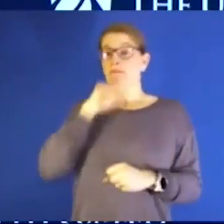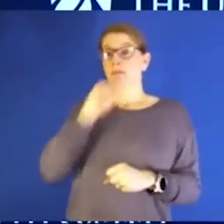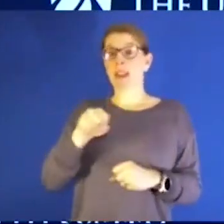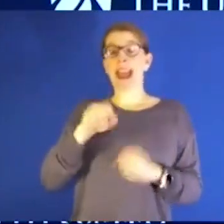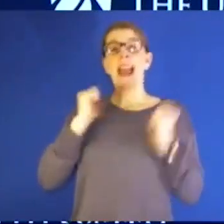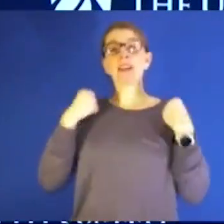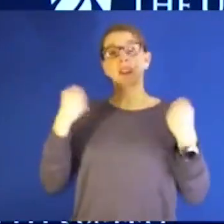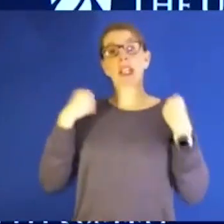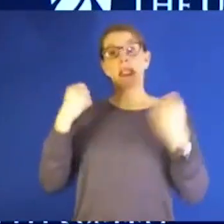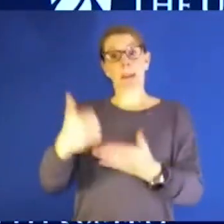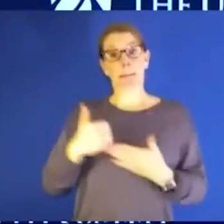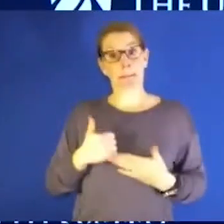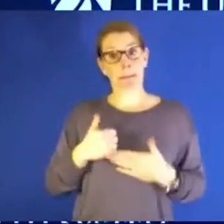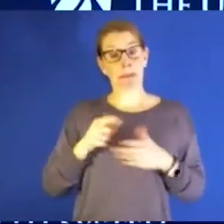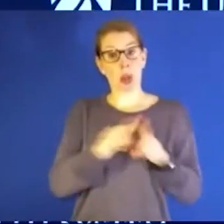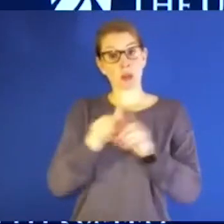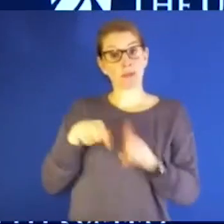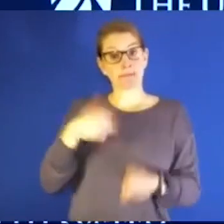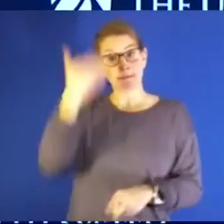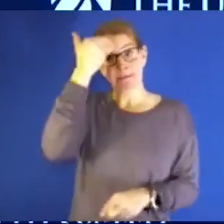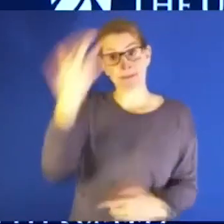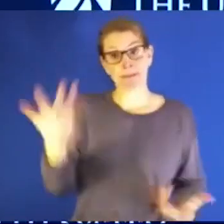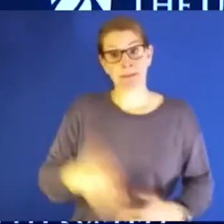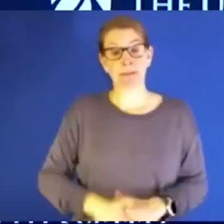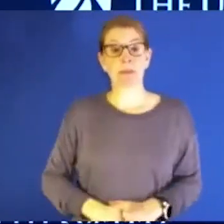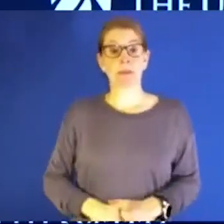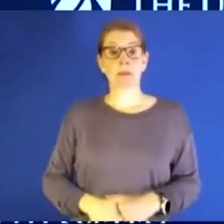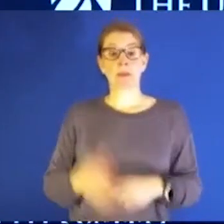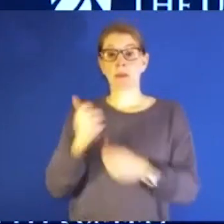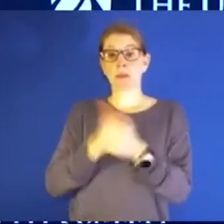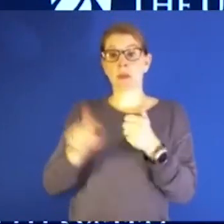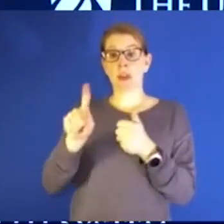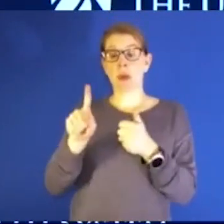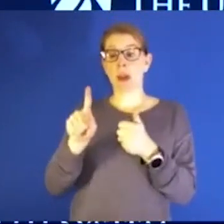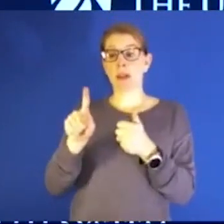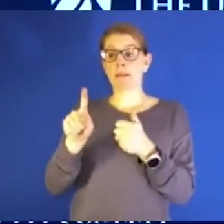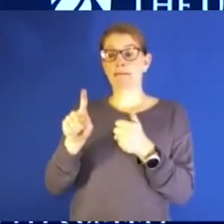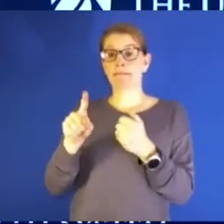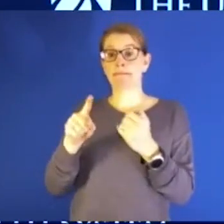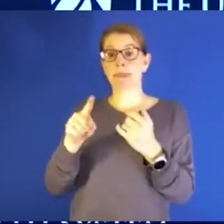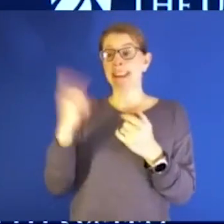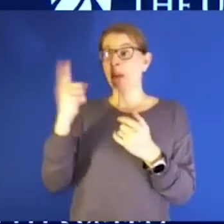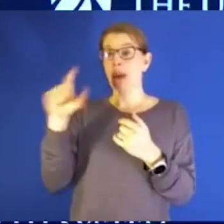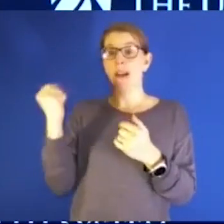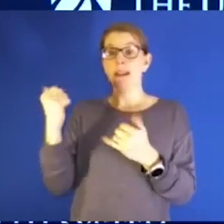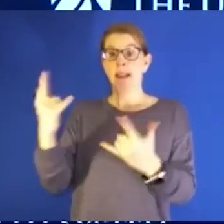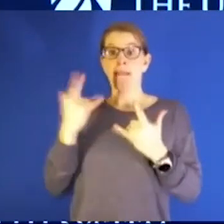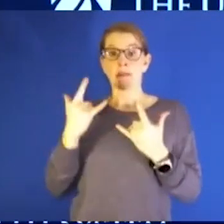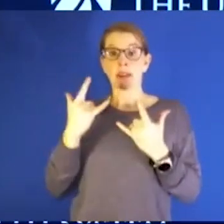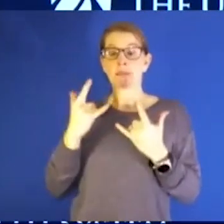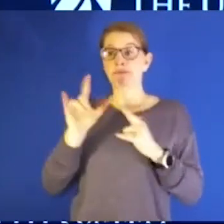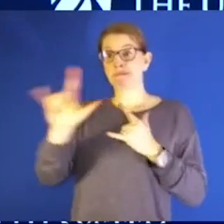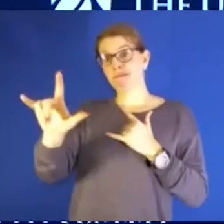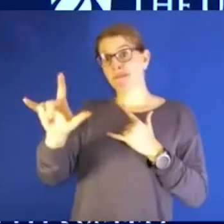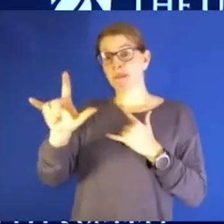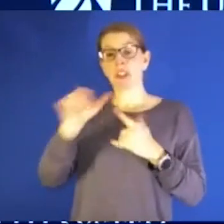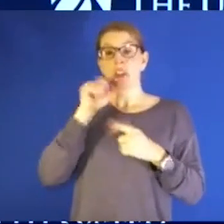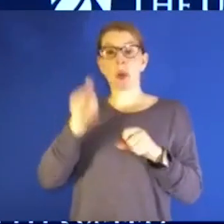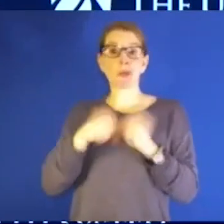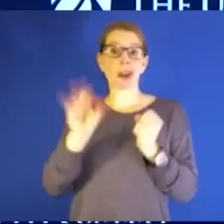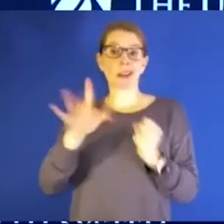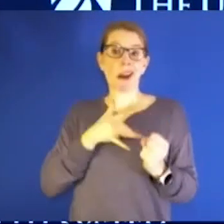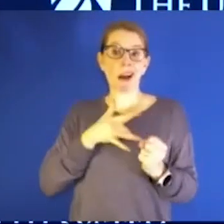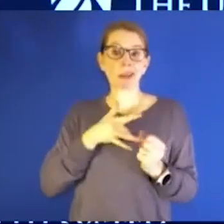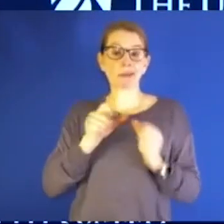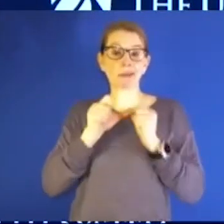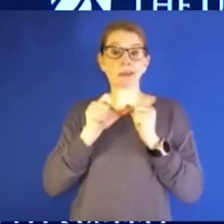also know. Everyone is loved by someone. Don't break their hearts. Stay vaccinated.